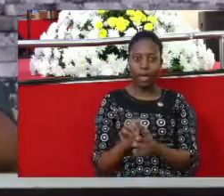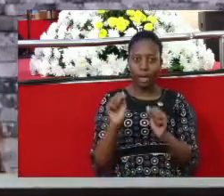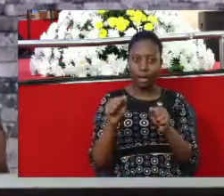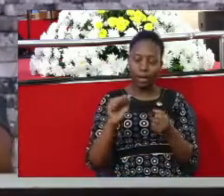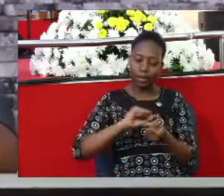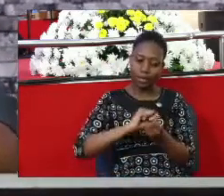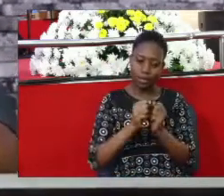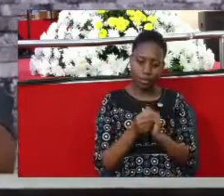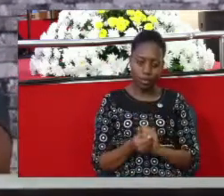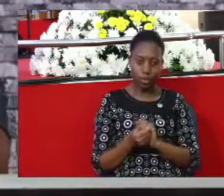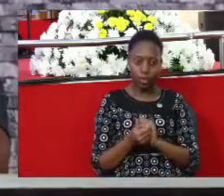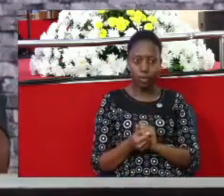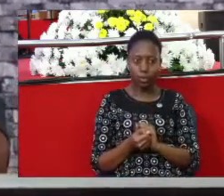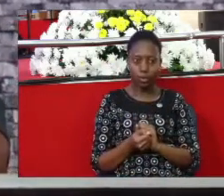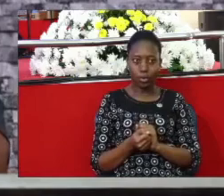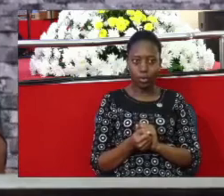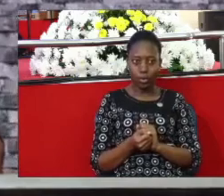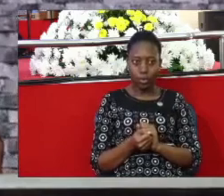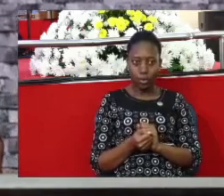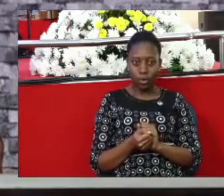he has unclaimed